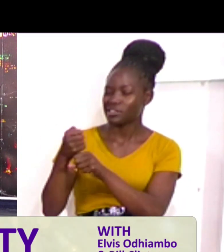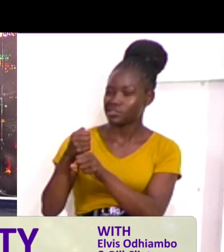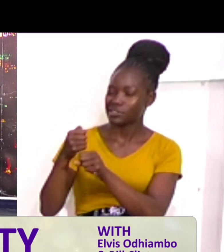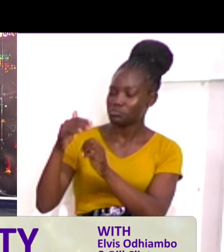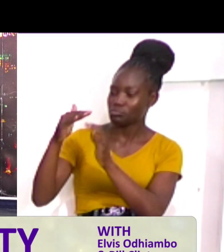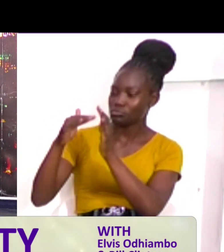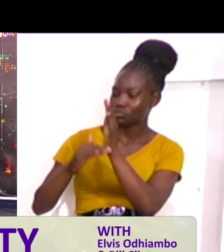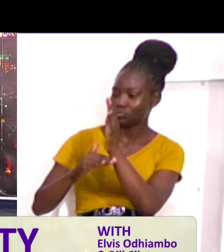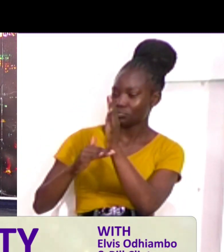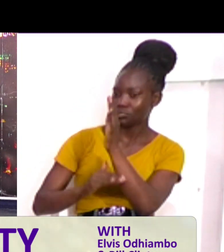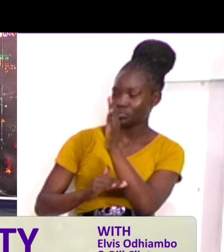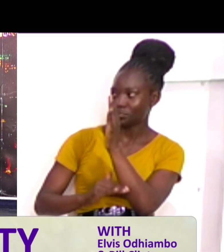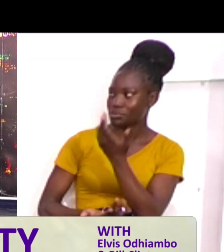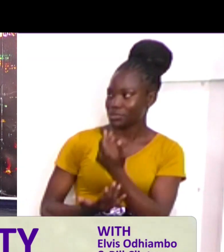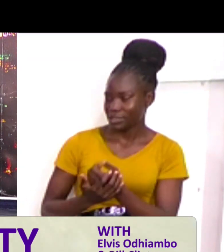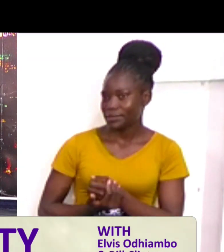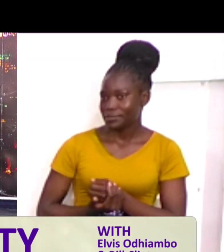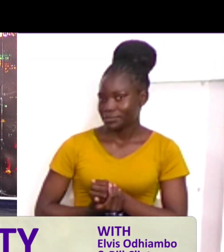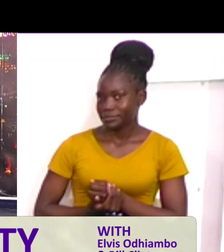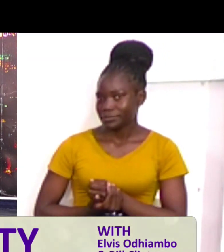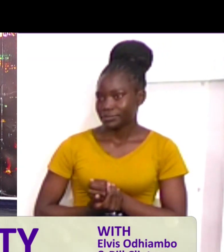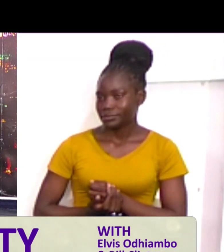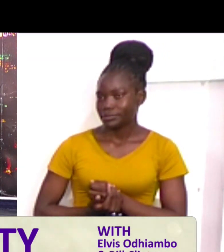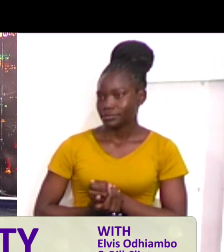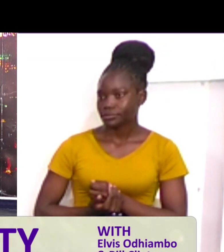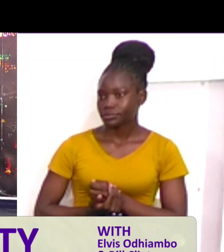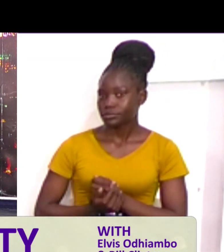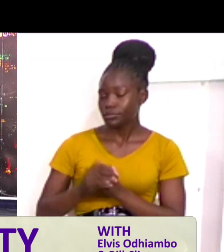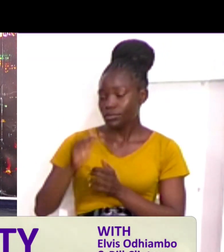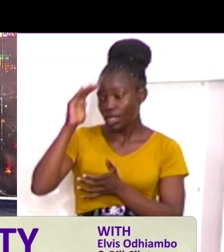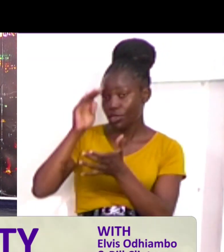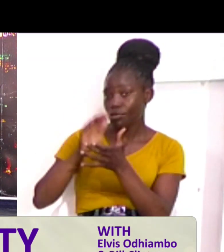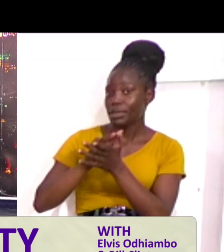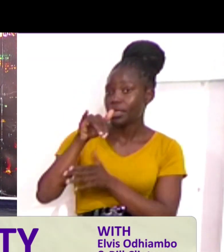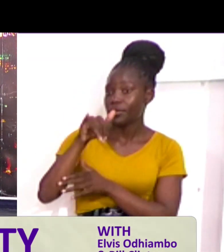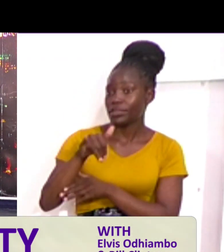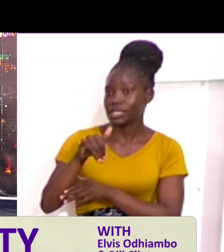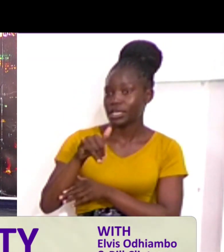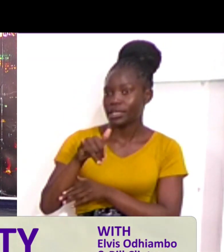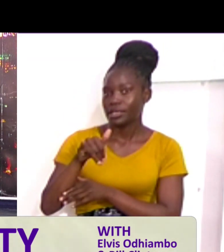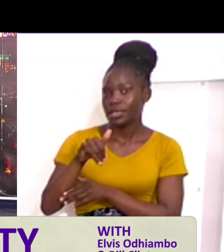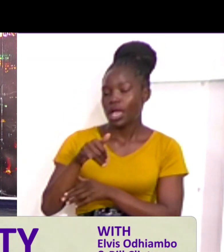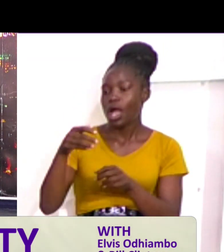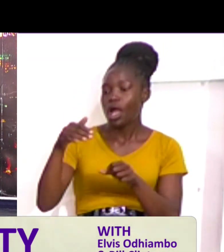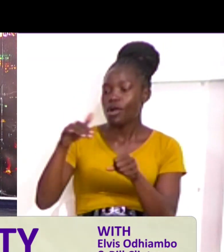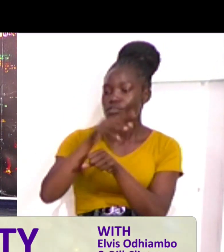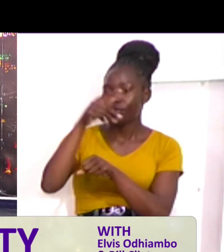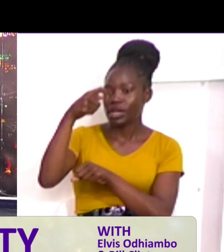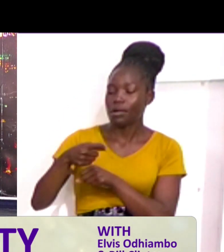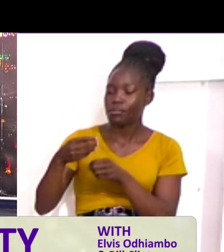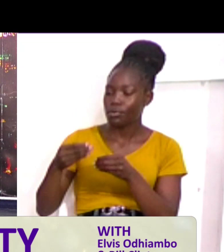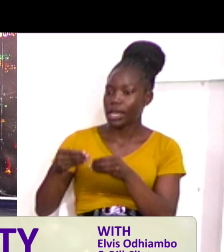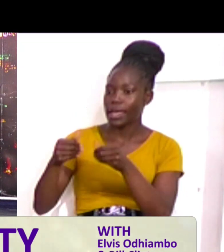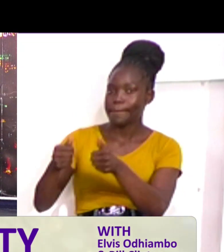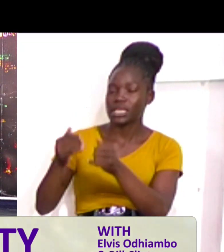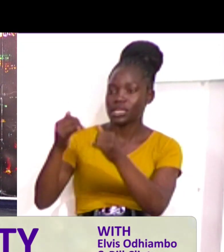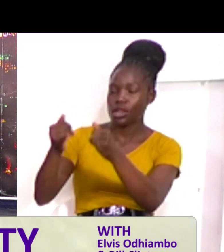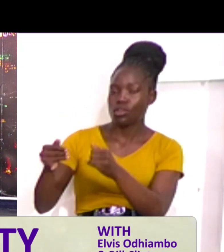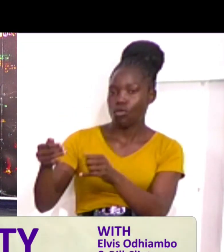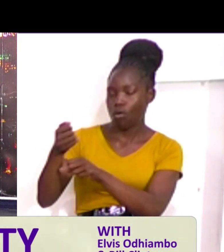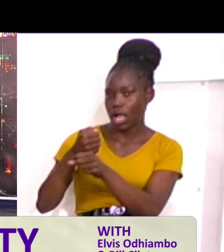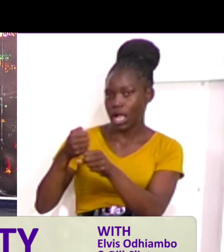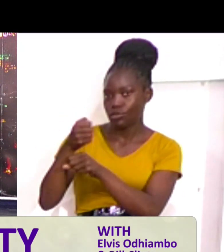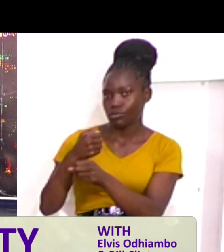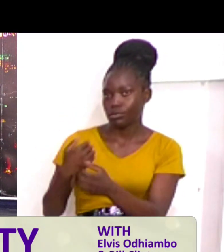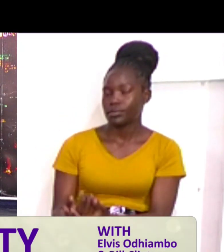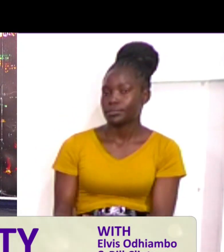as giving out positive performances is concerned? Do you believe against a team like Fulham they are going to have